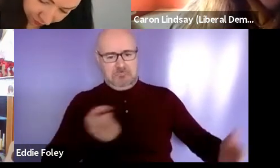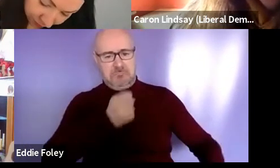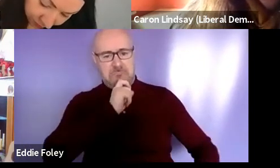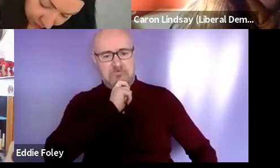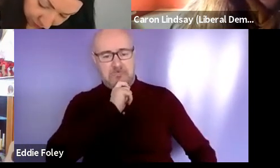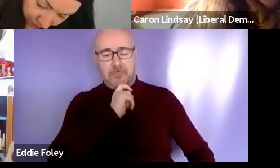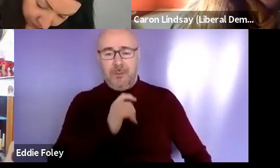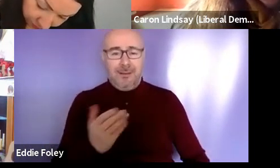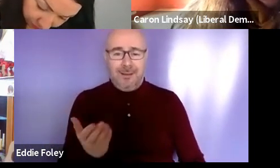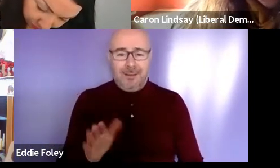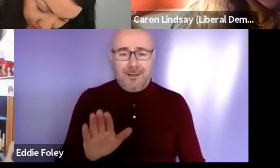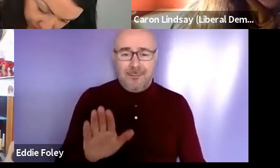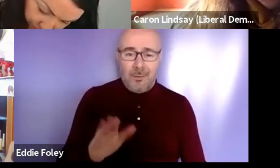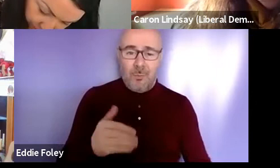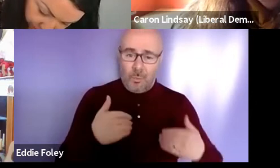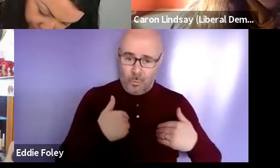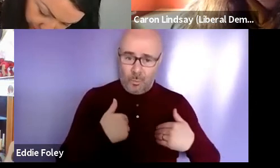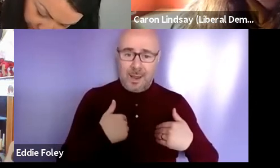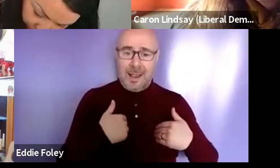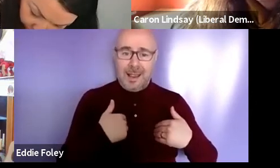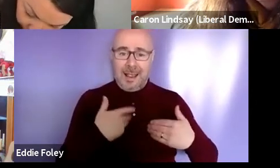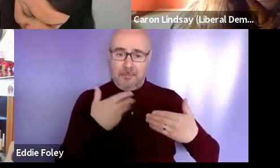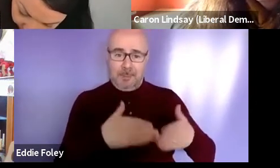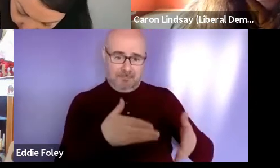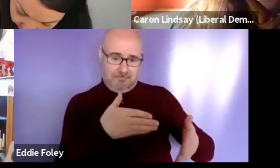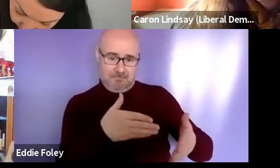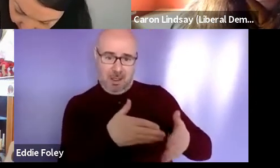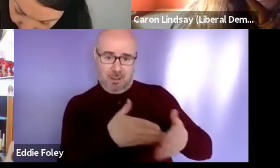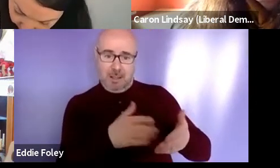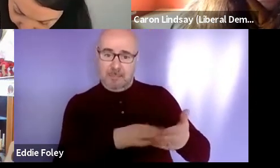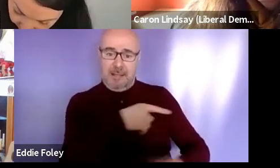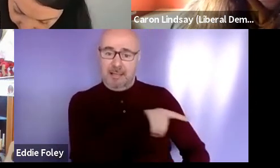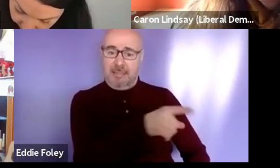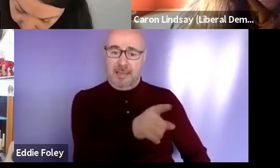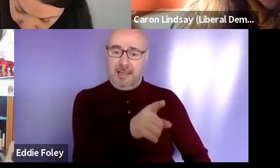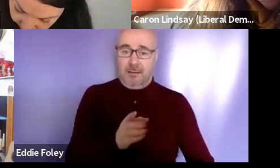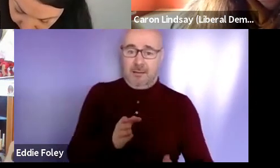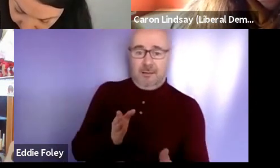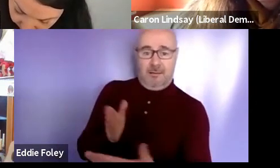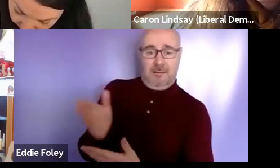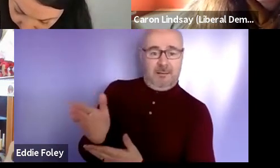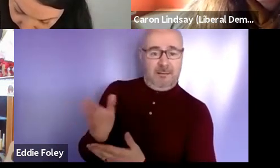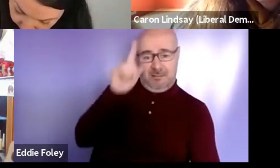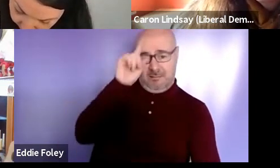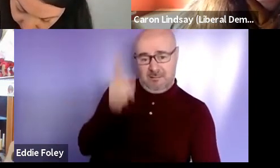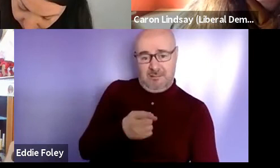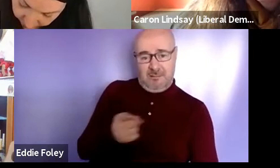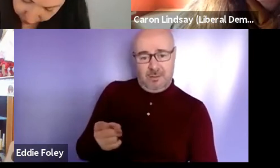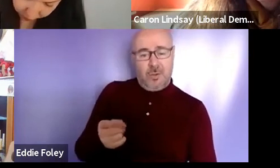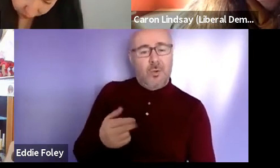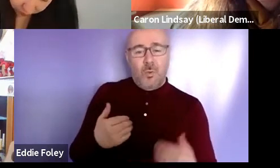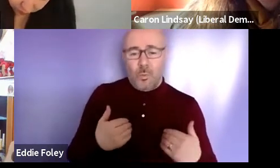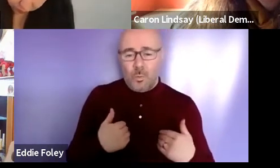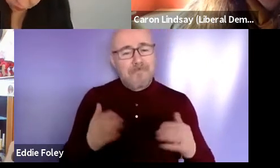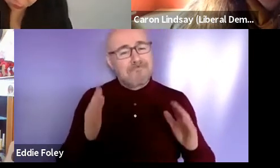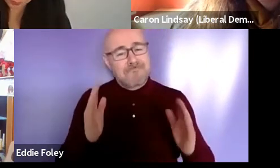from it because we have made it impossible for them to attend. So I think we need to start from a place of inclusivity, because